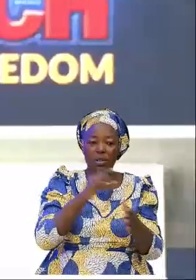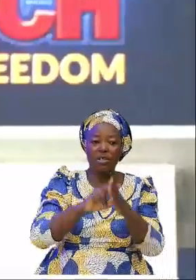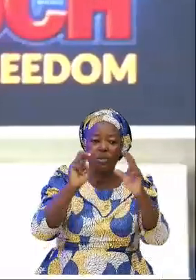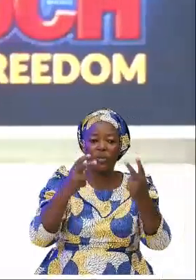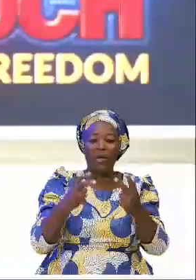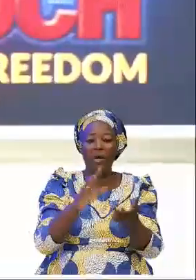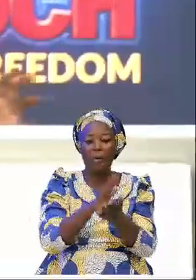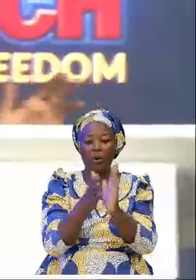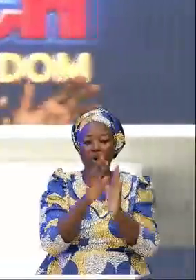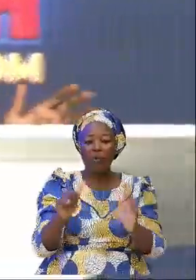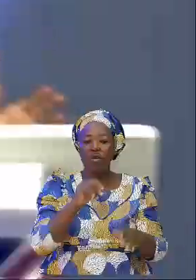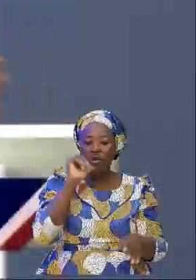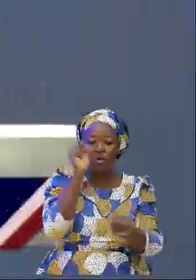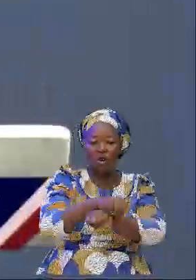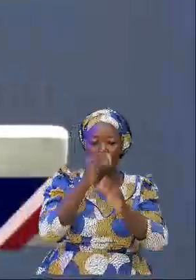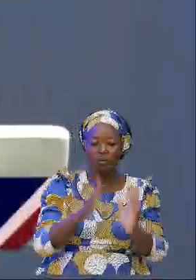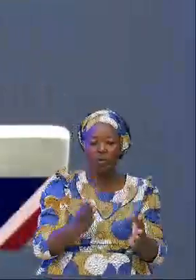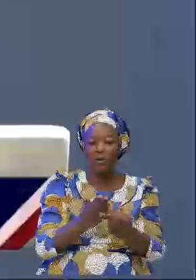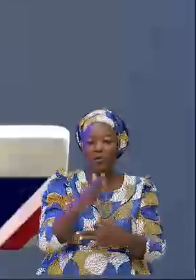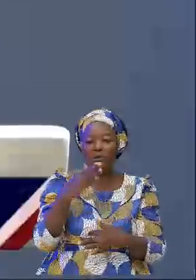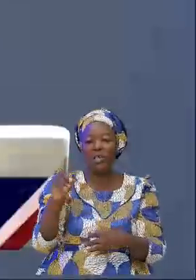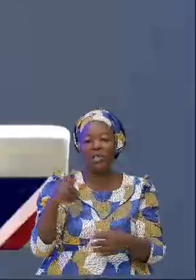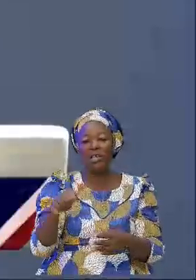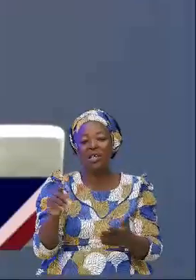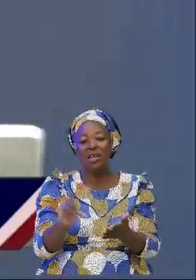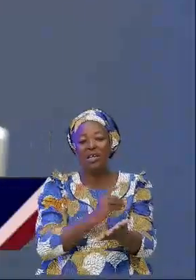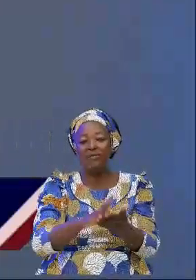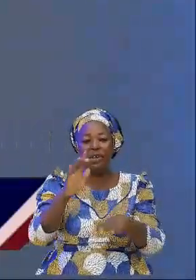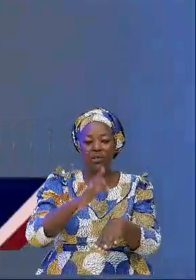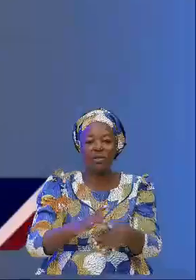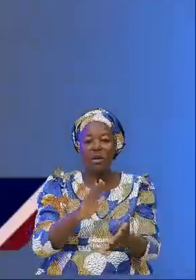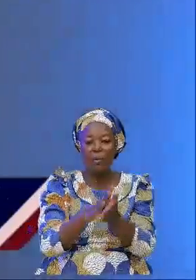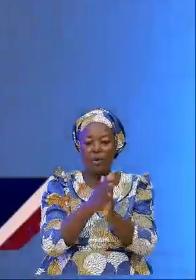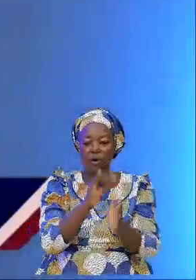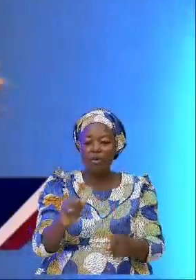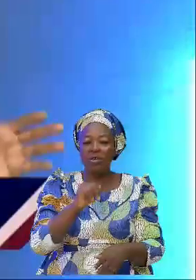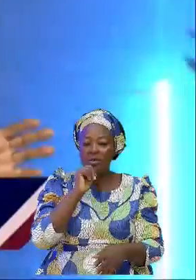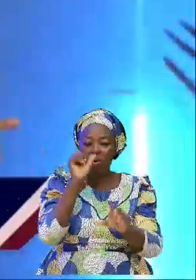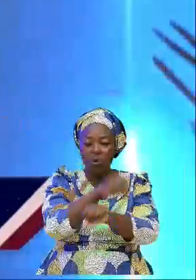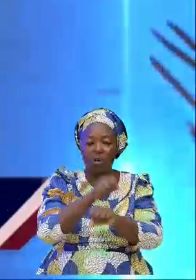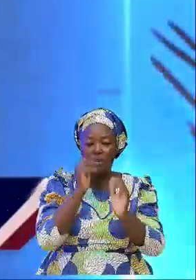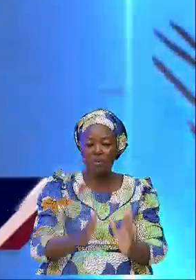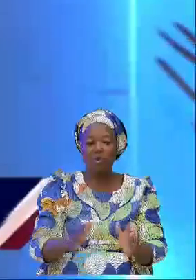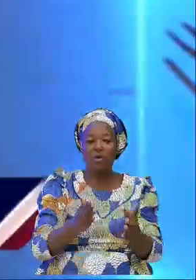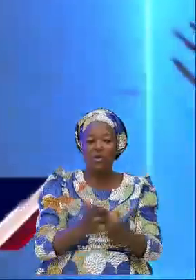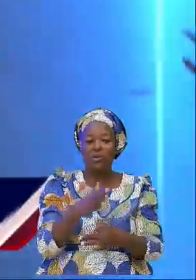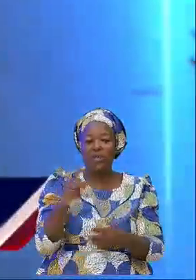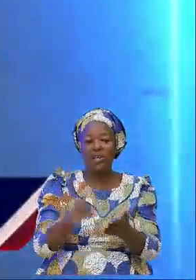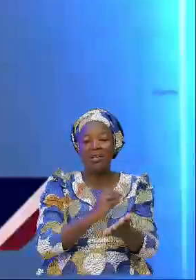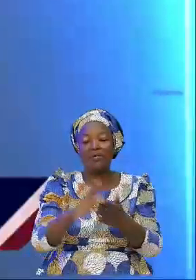you on becoming unconquerable through the divine touch.